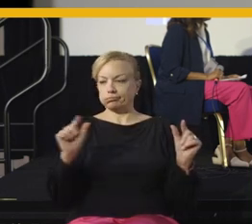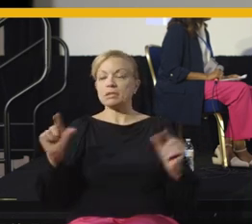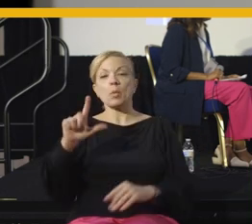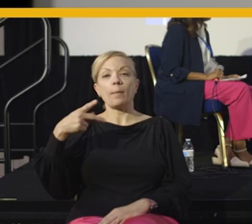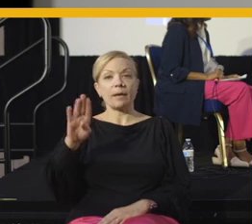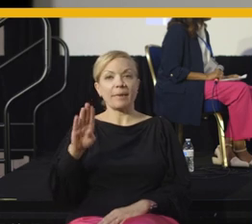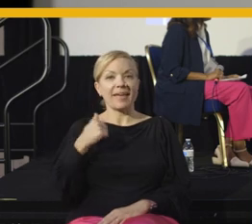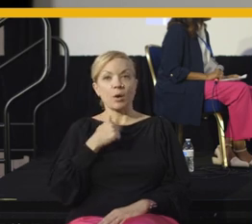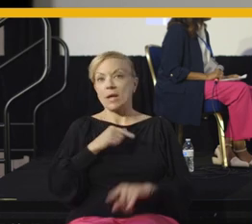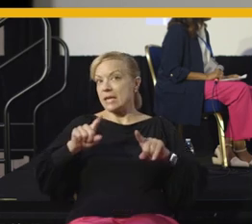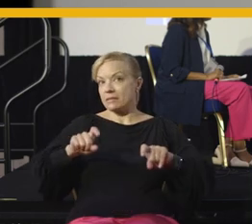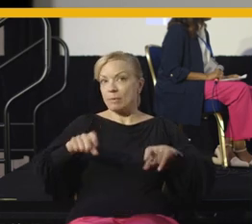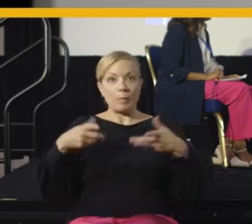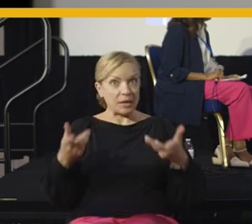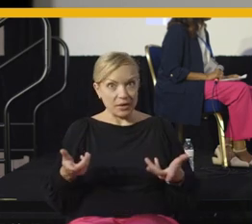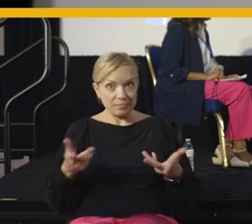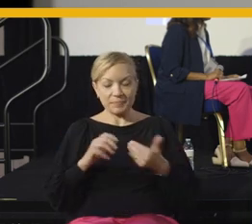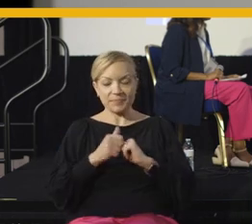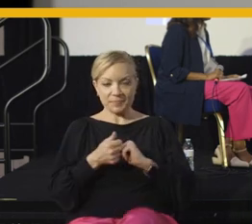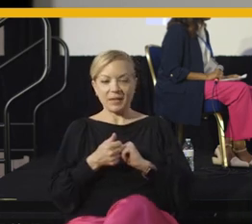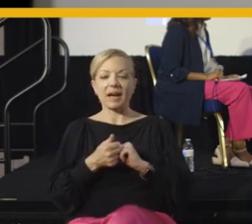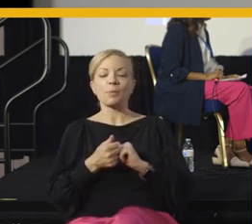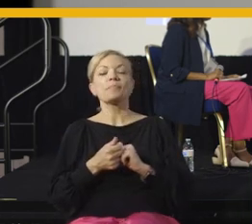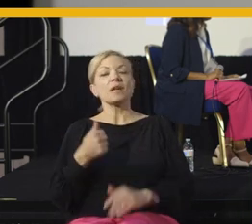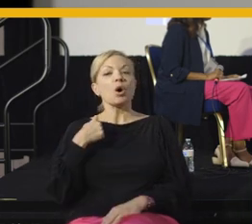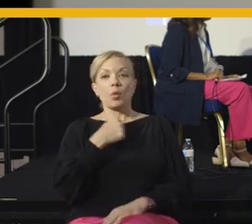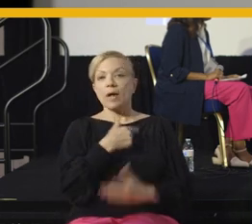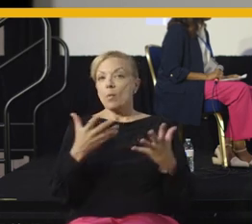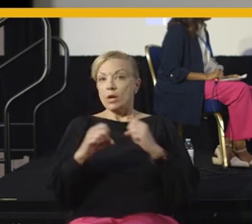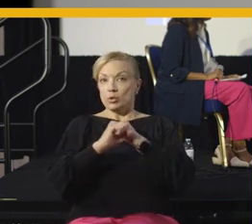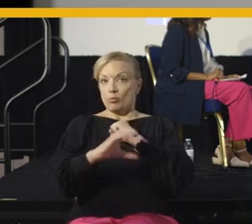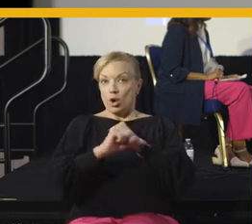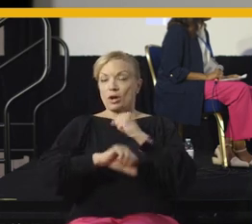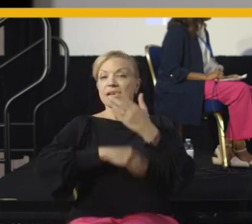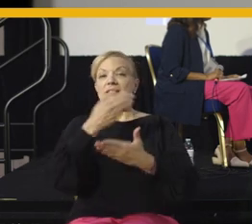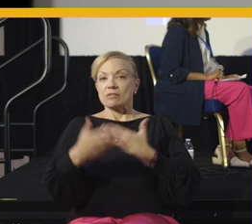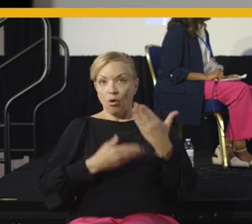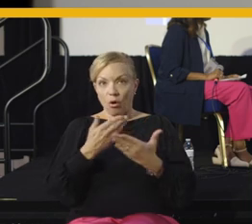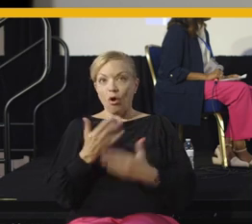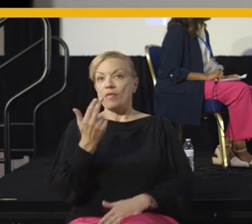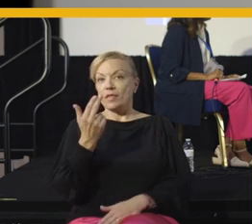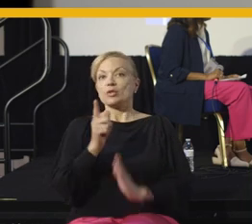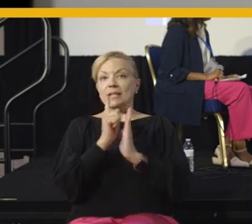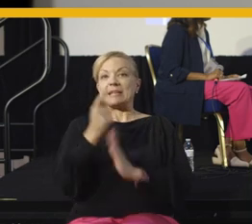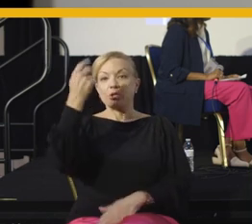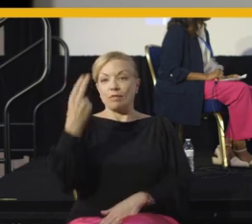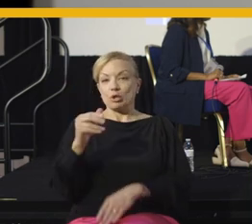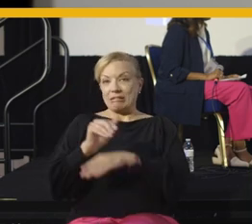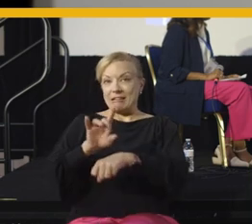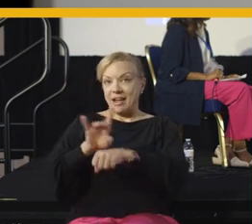LPB was deciding that we would broadcast those 13-minute episodes on Thursday nights